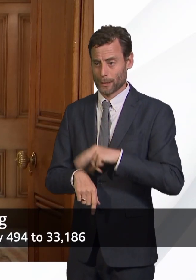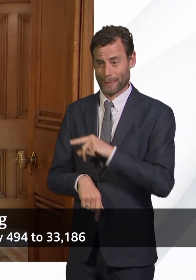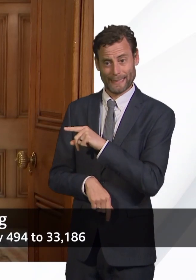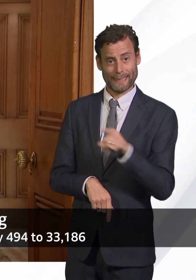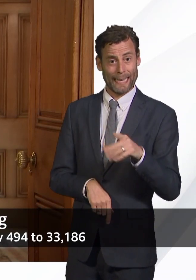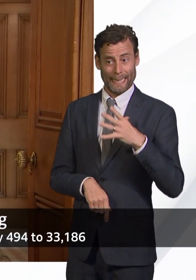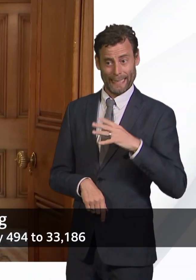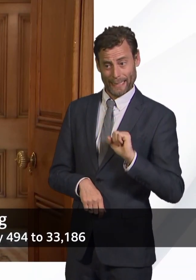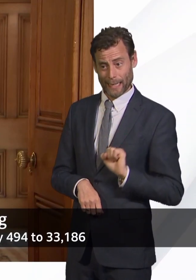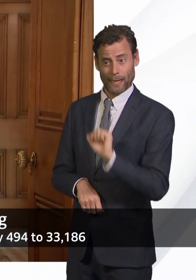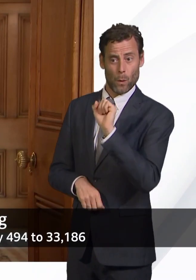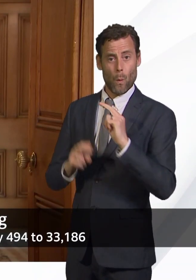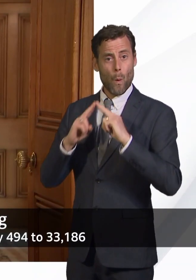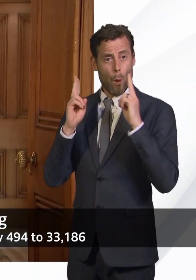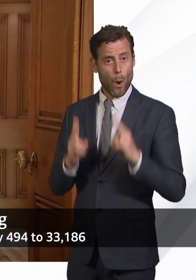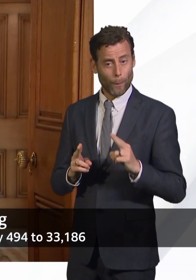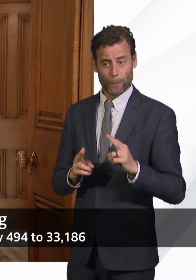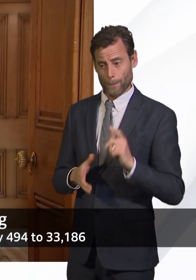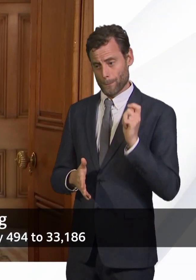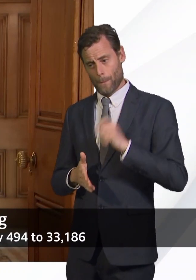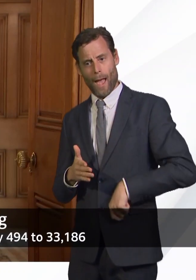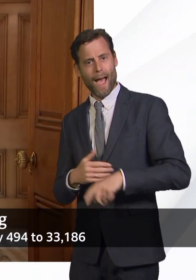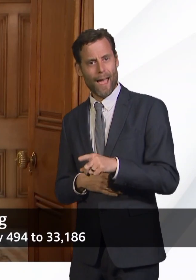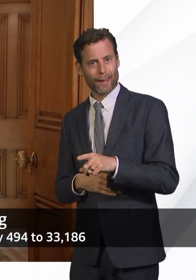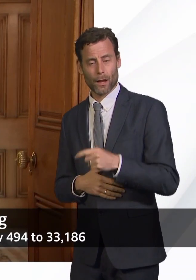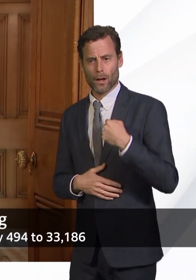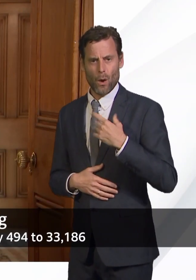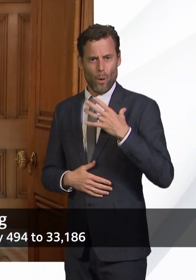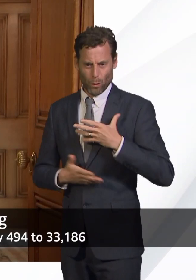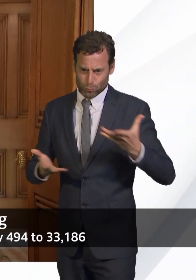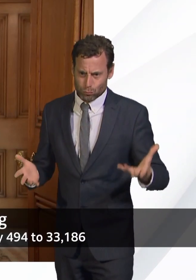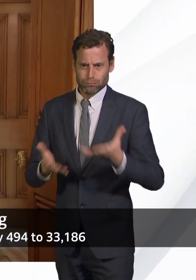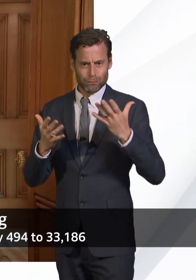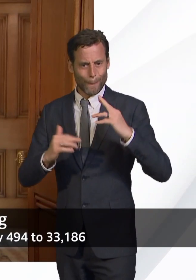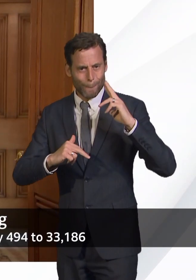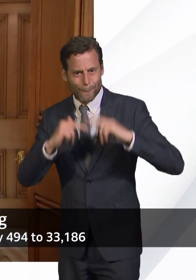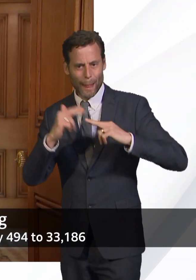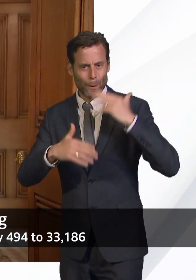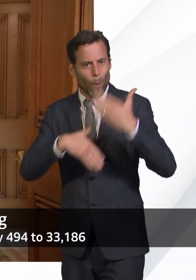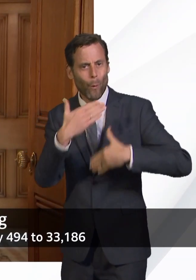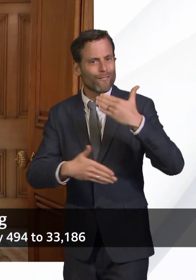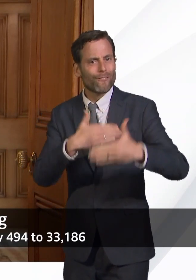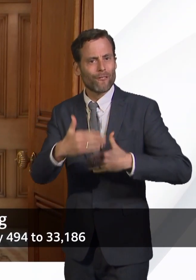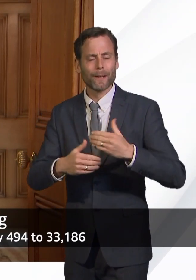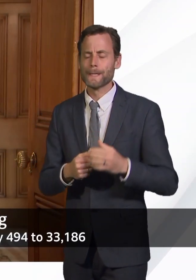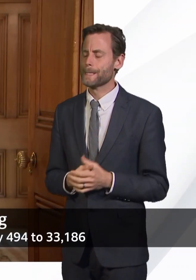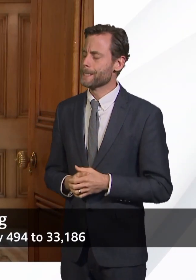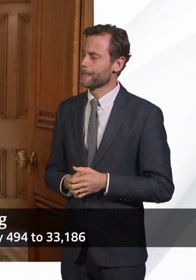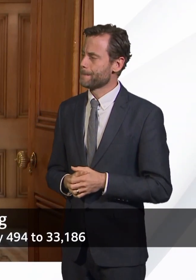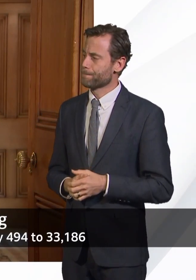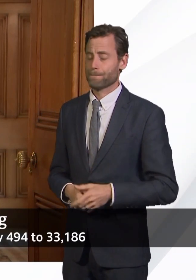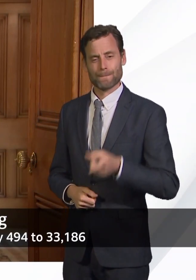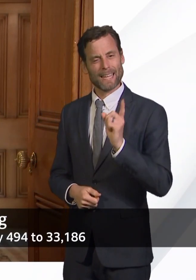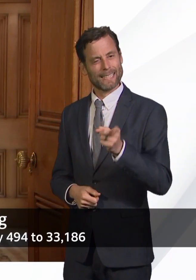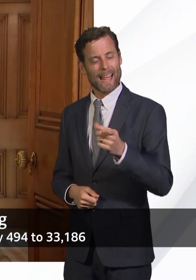well as local first-time buyers. We want them to be ready as soon as possible, and that's just one of the